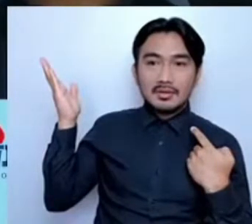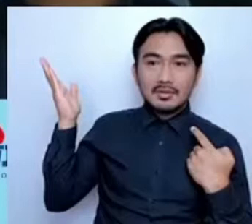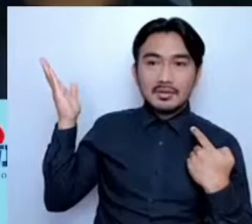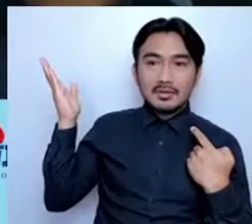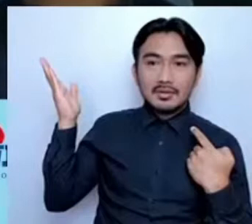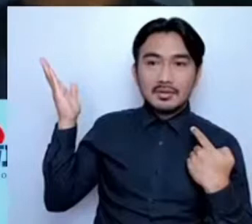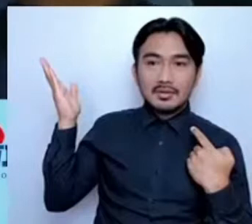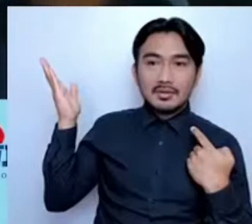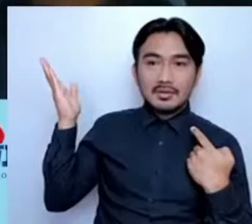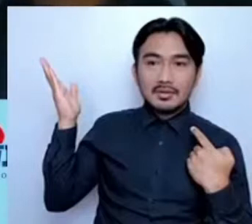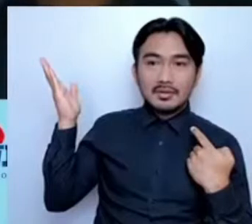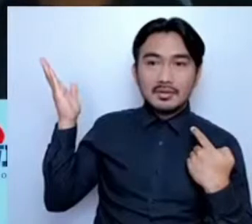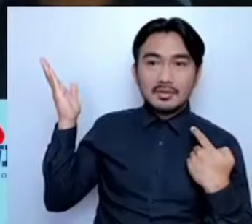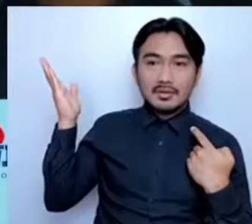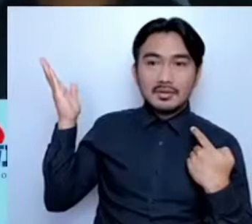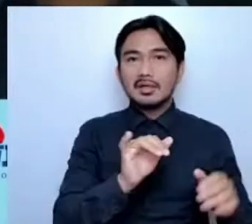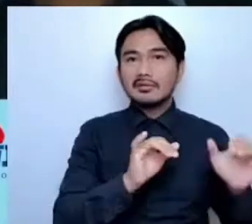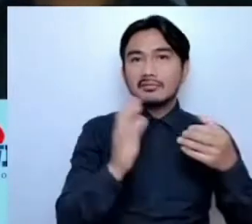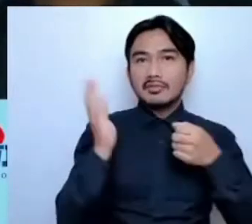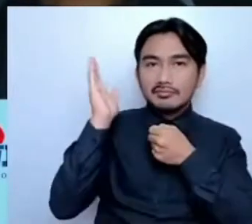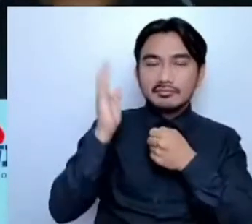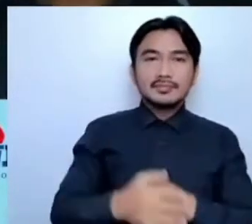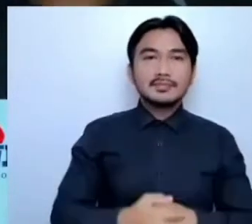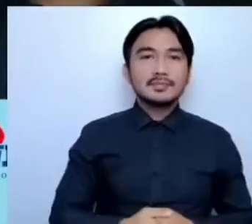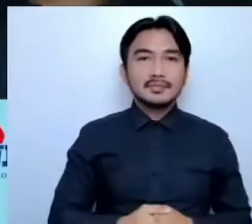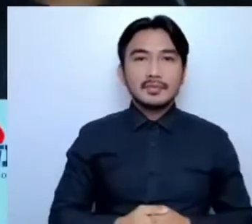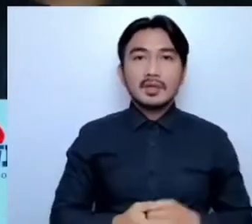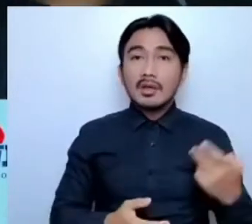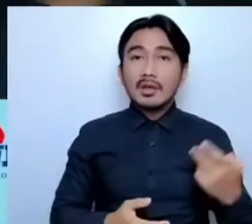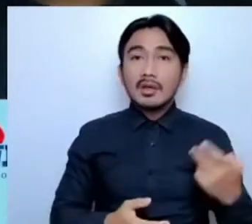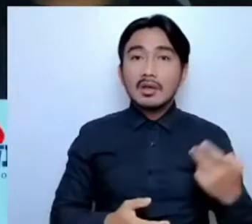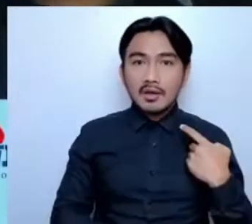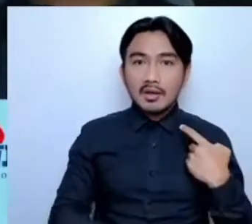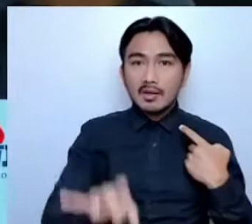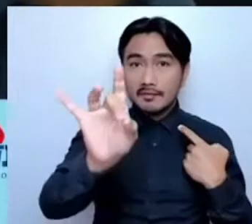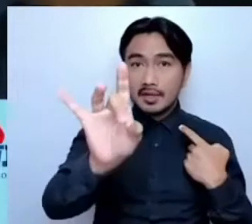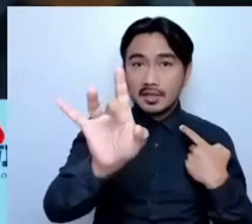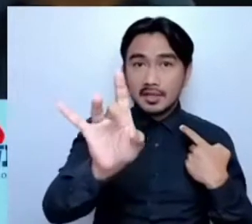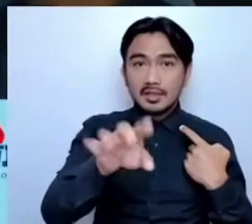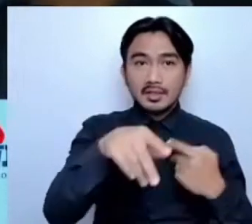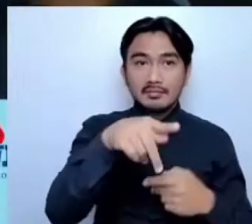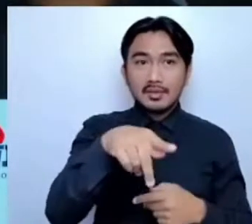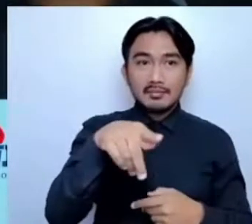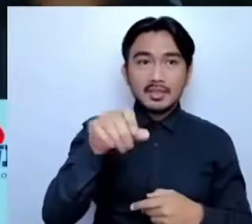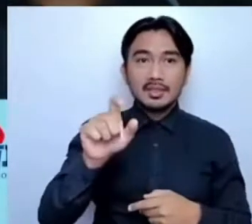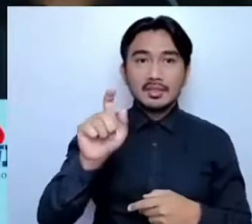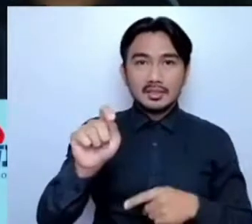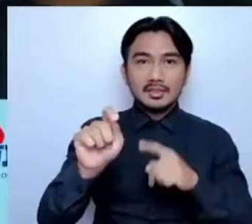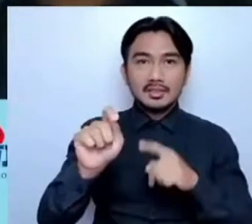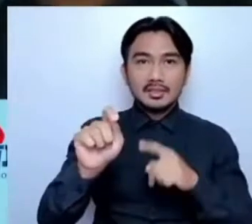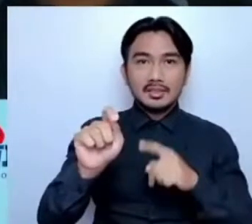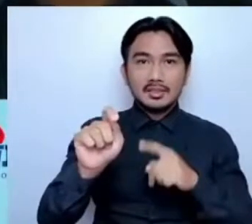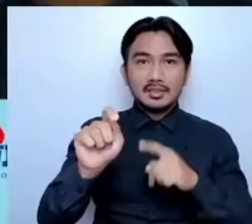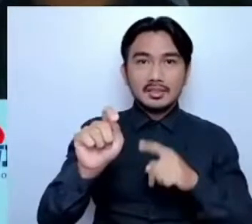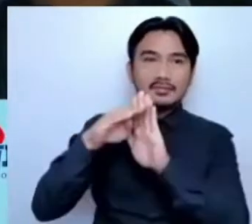teacher broadcaster. Again, we have 18 PPST indicators included in the RPMS